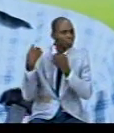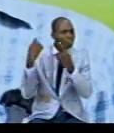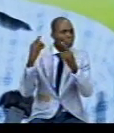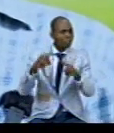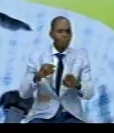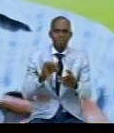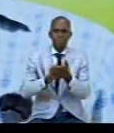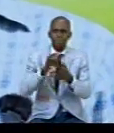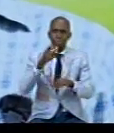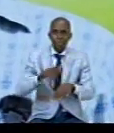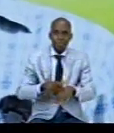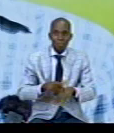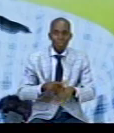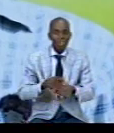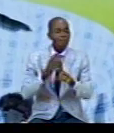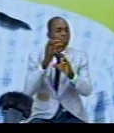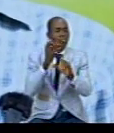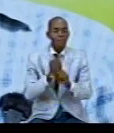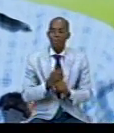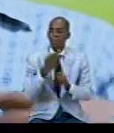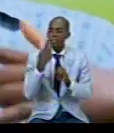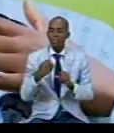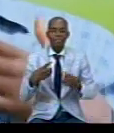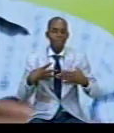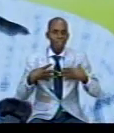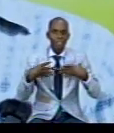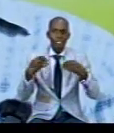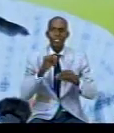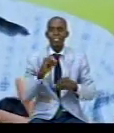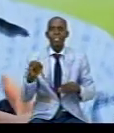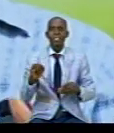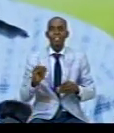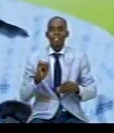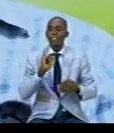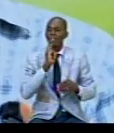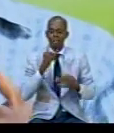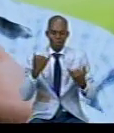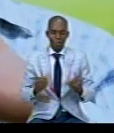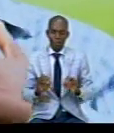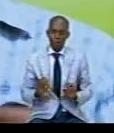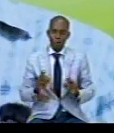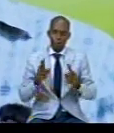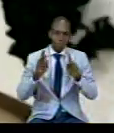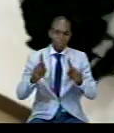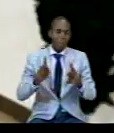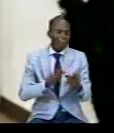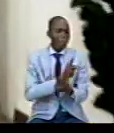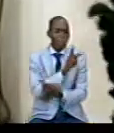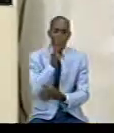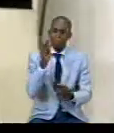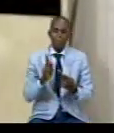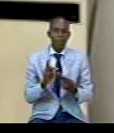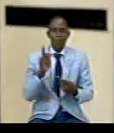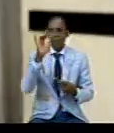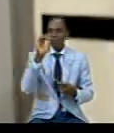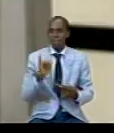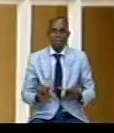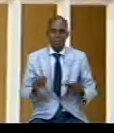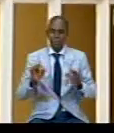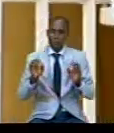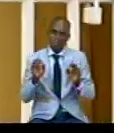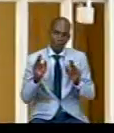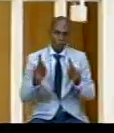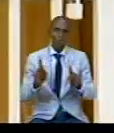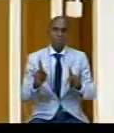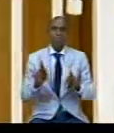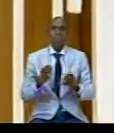I have gotten my healing. I have been okay. I am healed and perfectly well. Glory be to